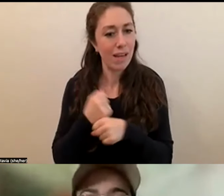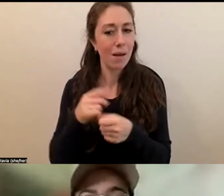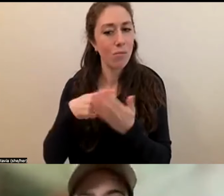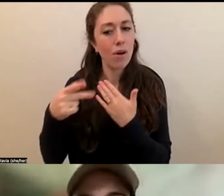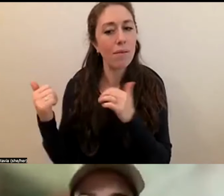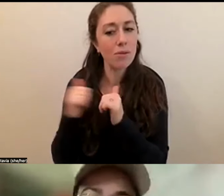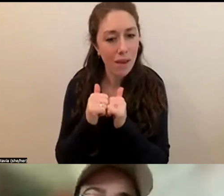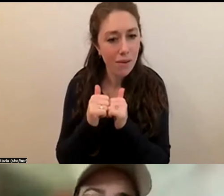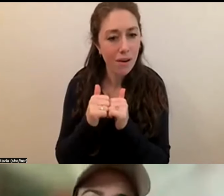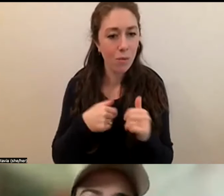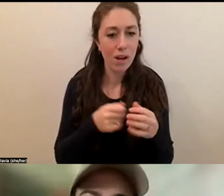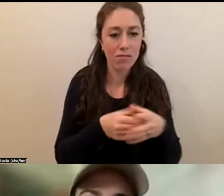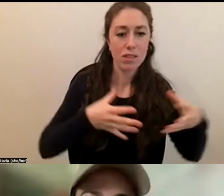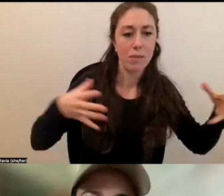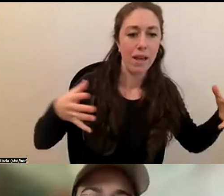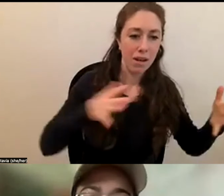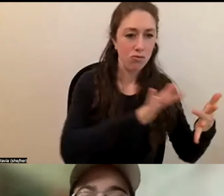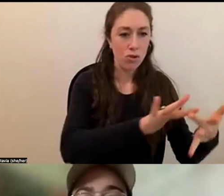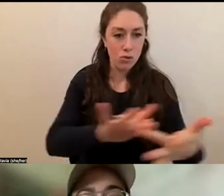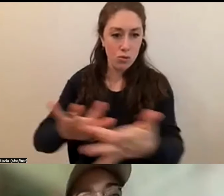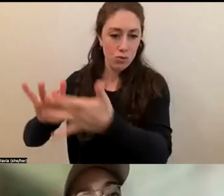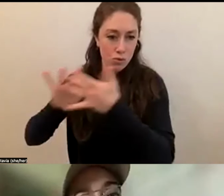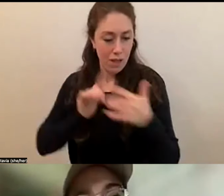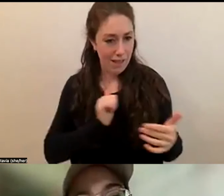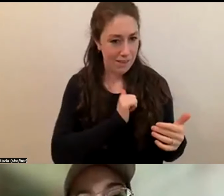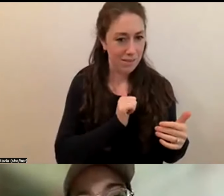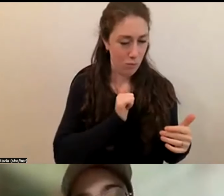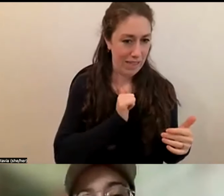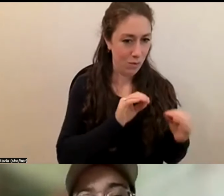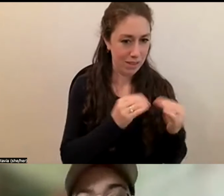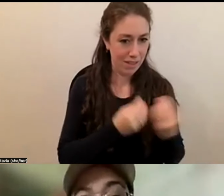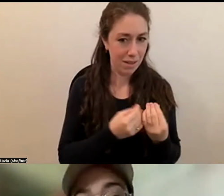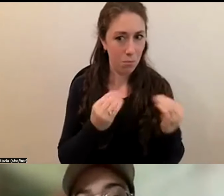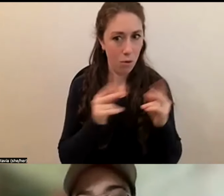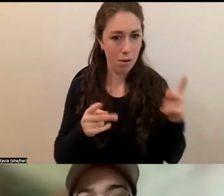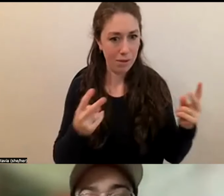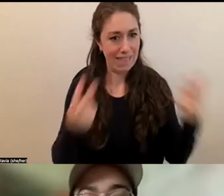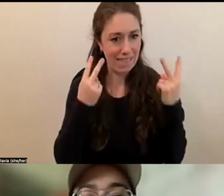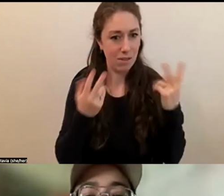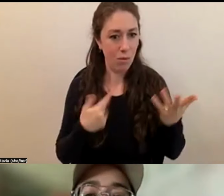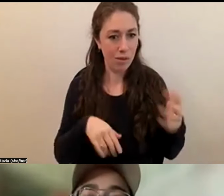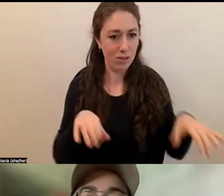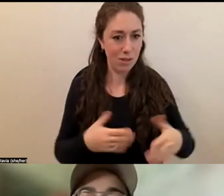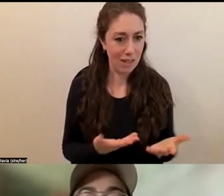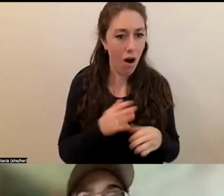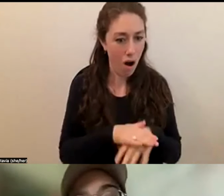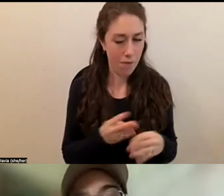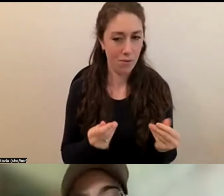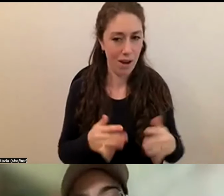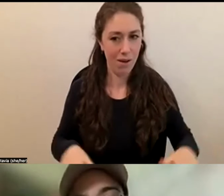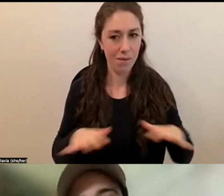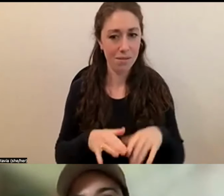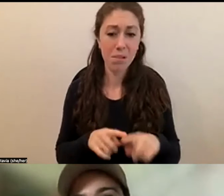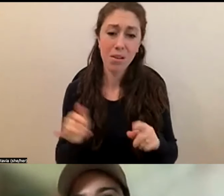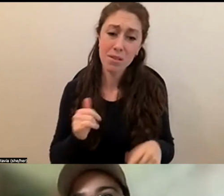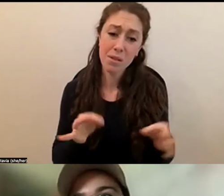can expand our reach as an organization, and so that more people can have eyes on what we're doing down here on the ground. But it's important for